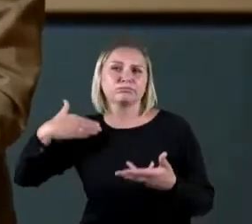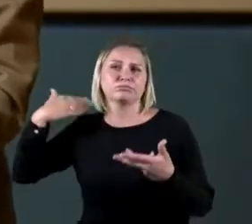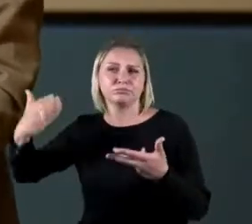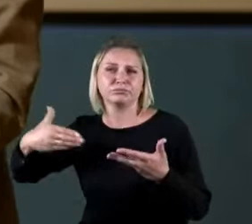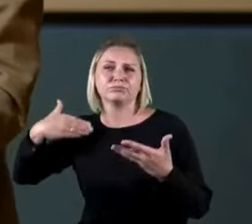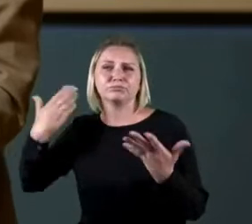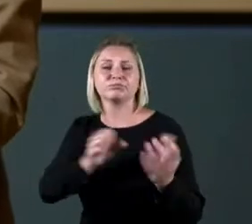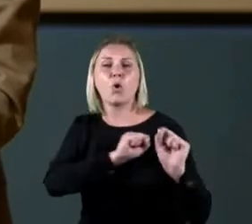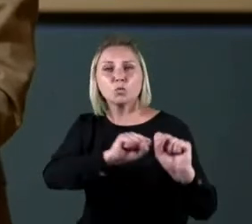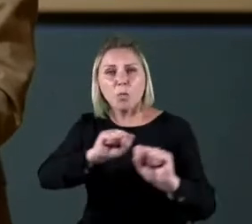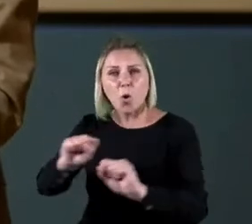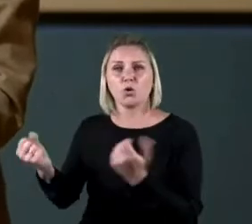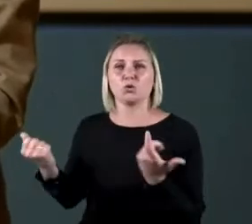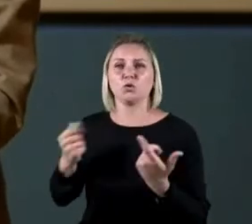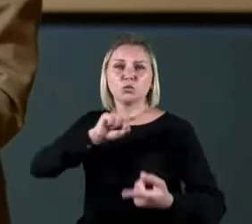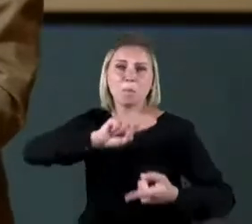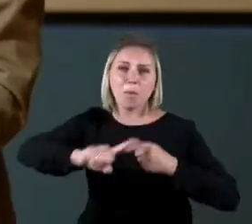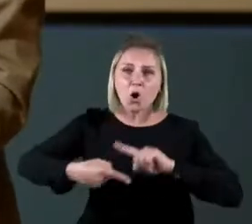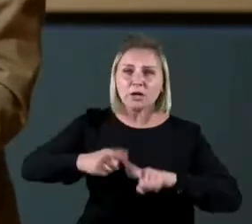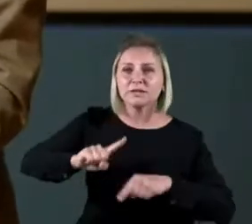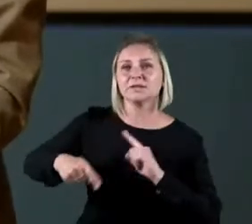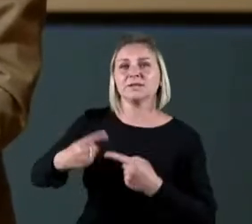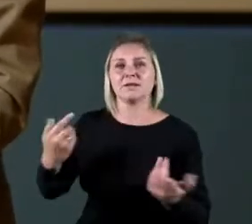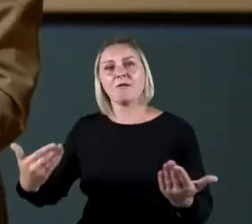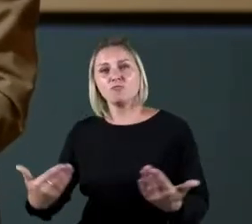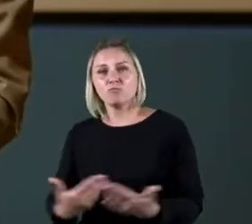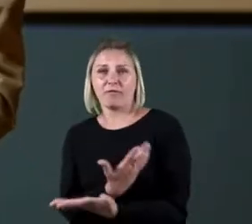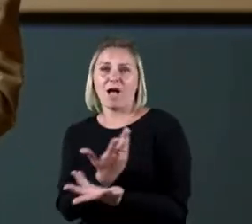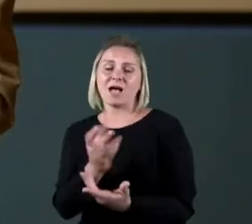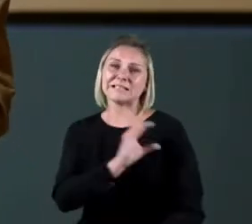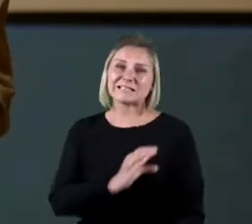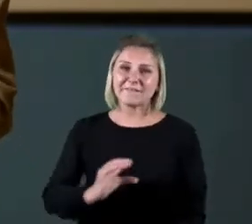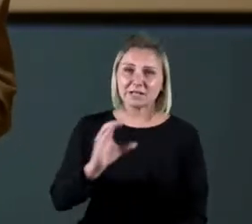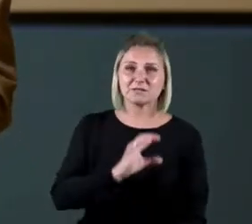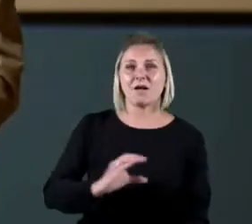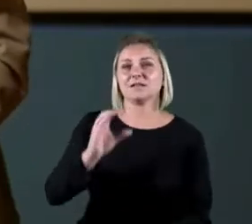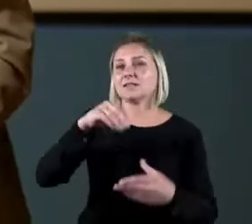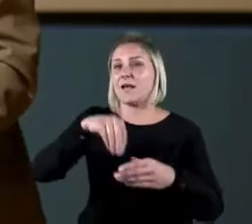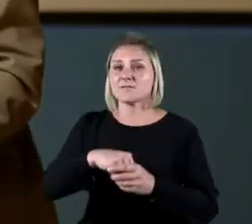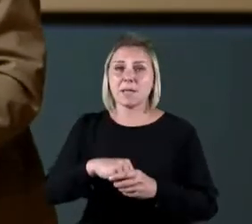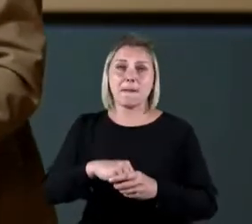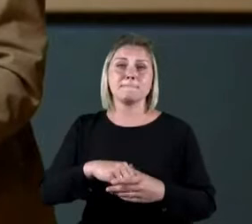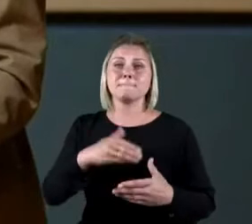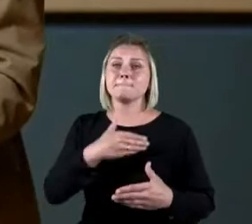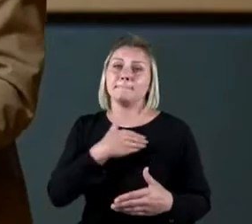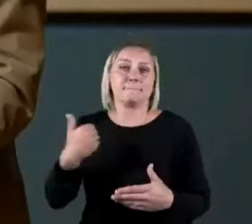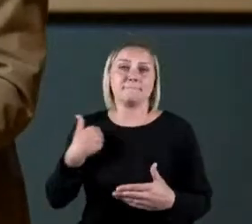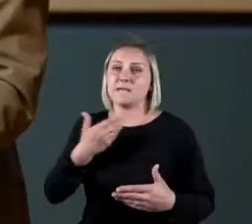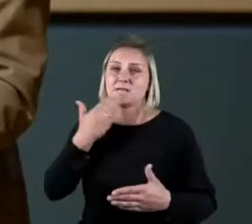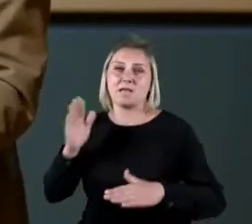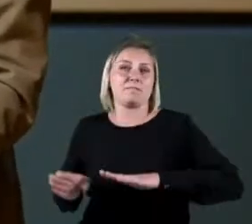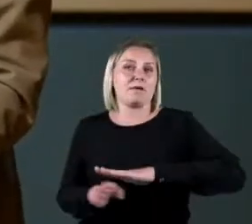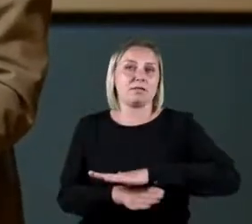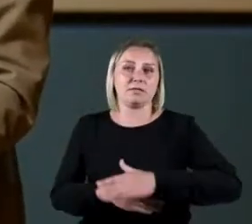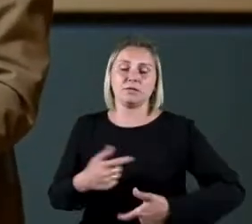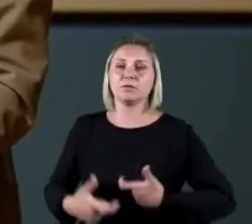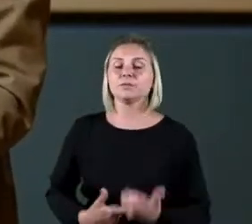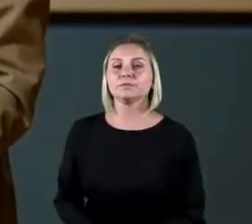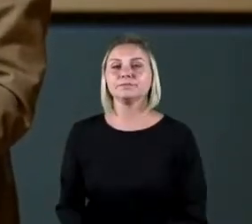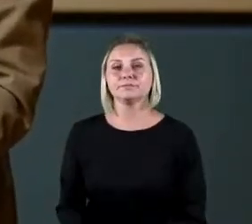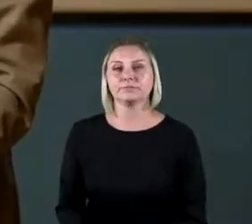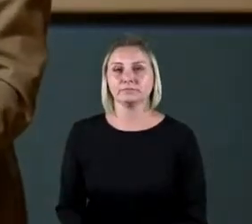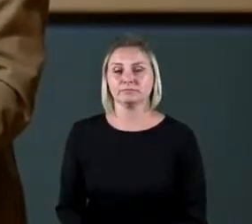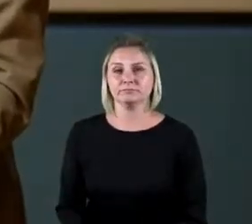and innovation. We've heard about leaving no one behind, the strong importance and necessary need